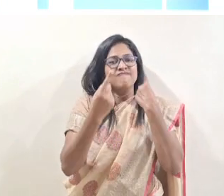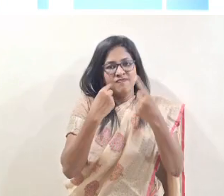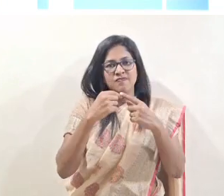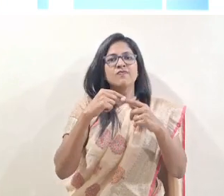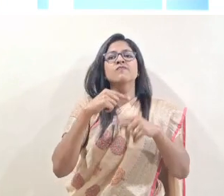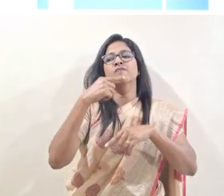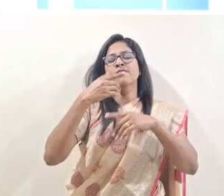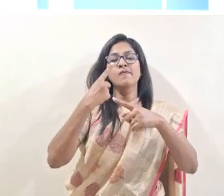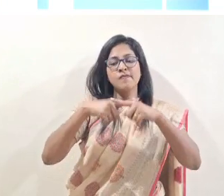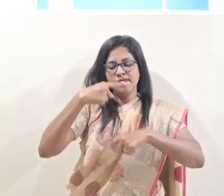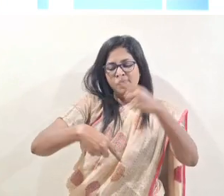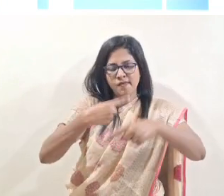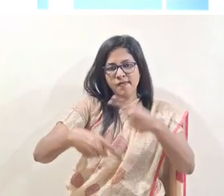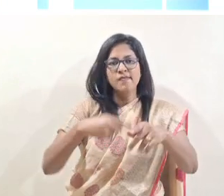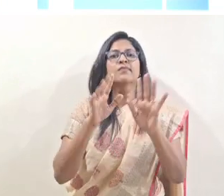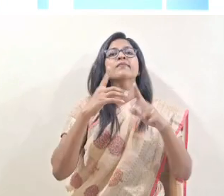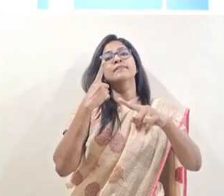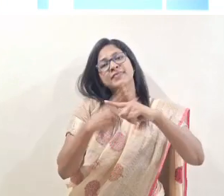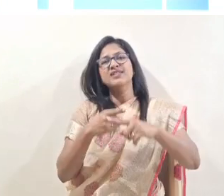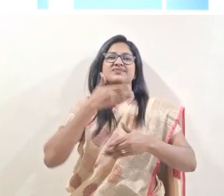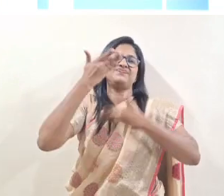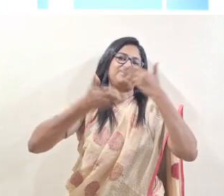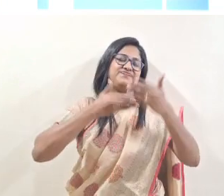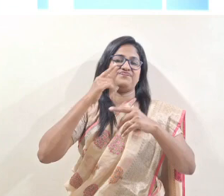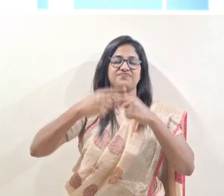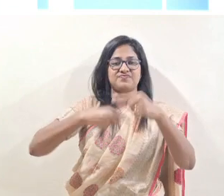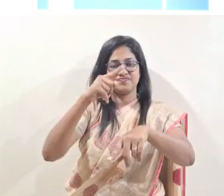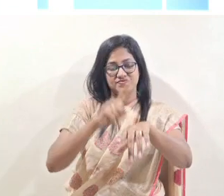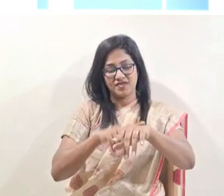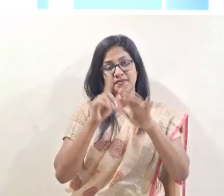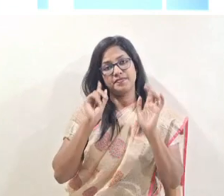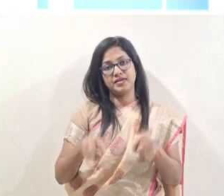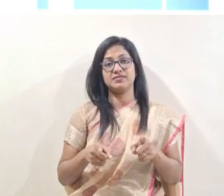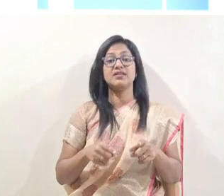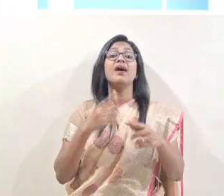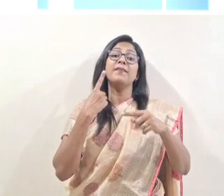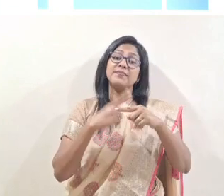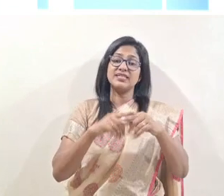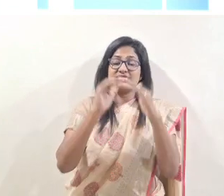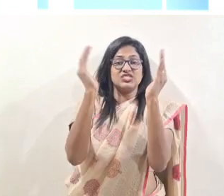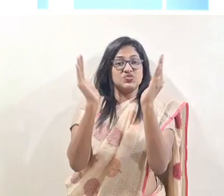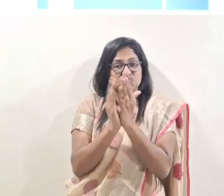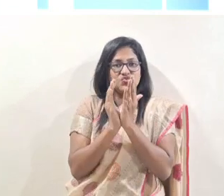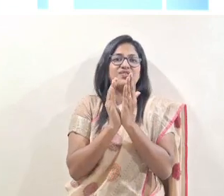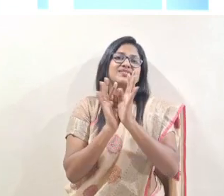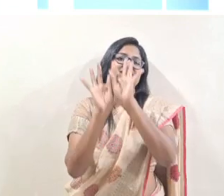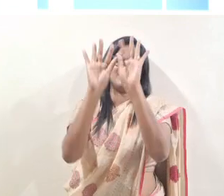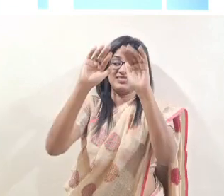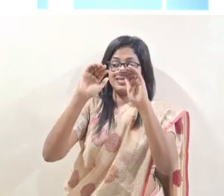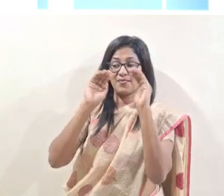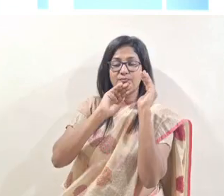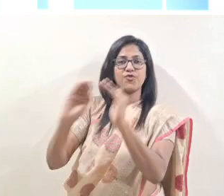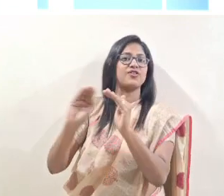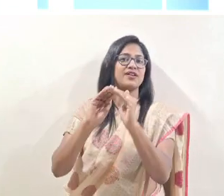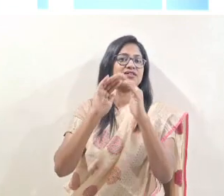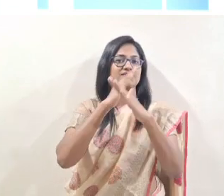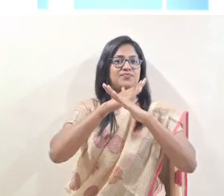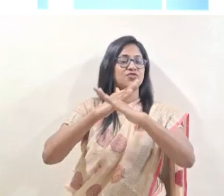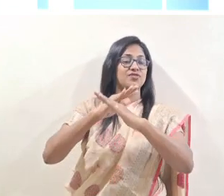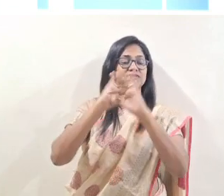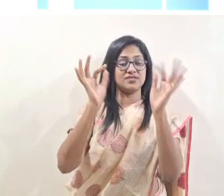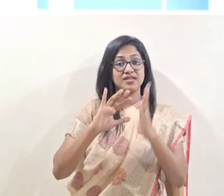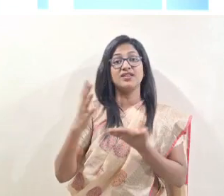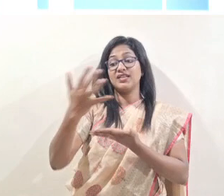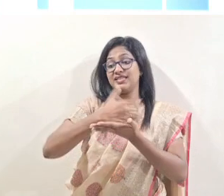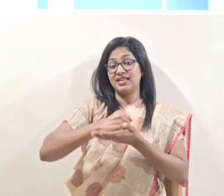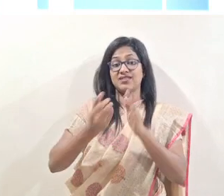training has to be required. And of course, as I said before, we have to have insurance. So that would come when we have more data